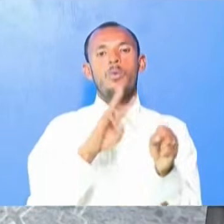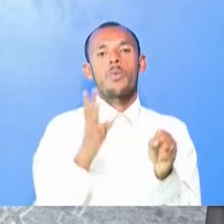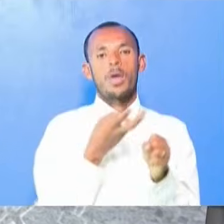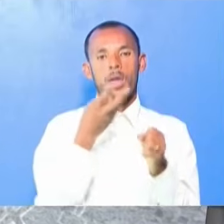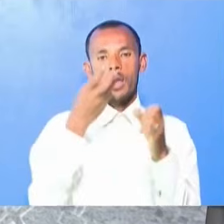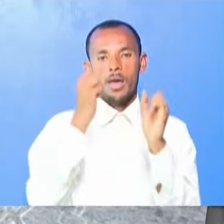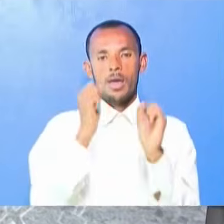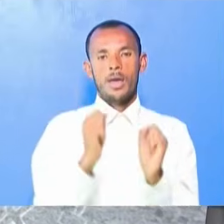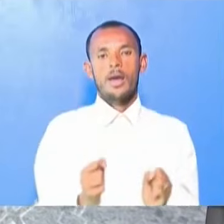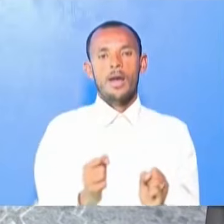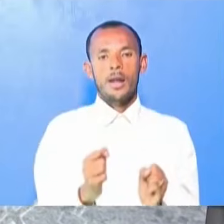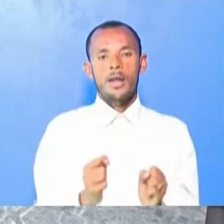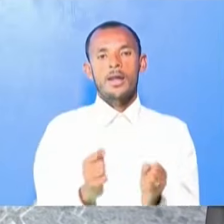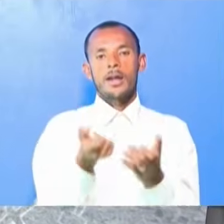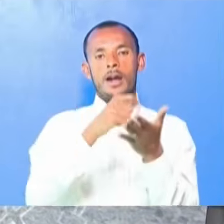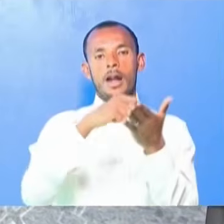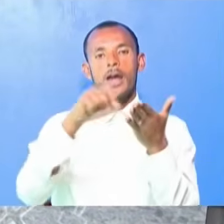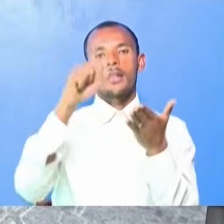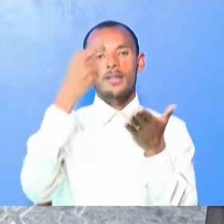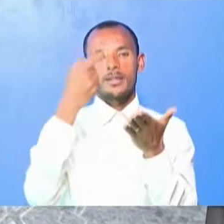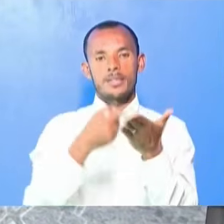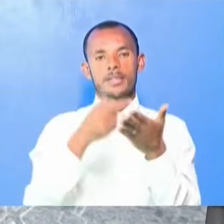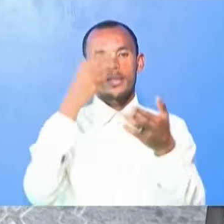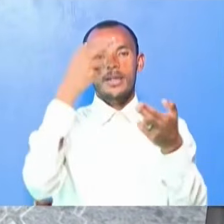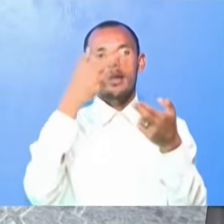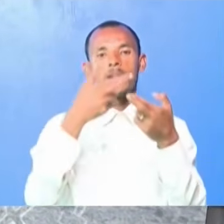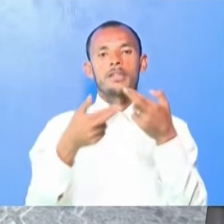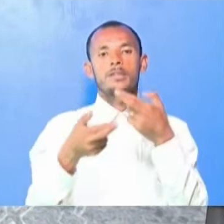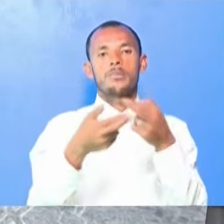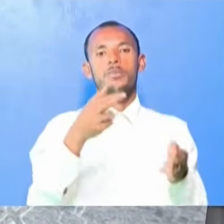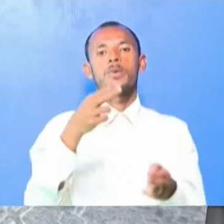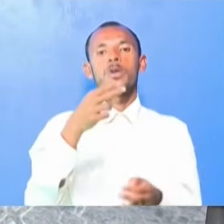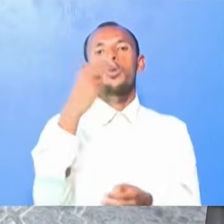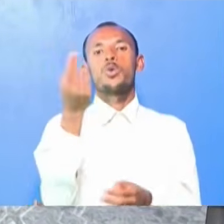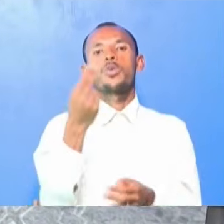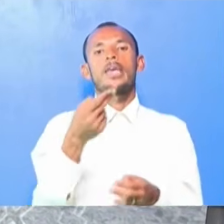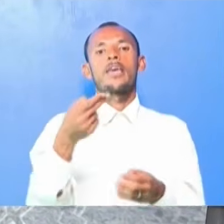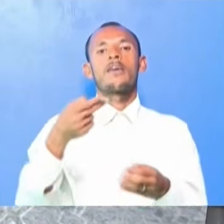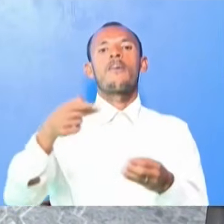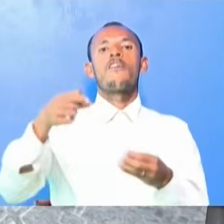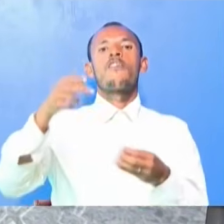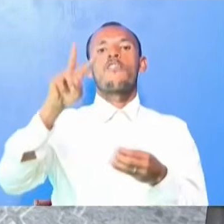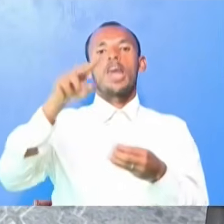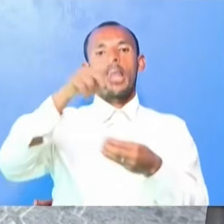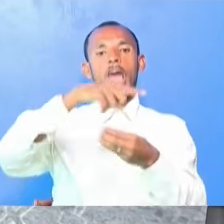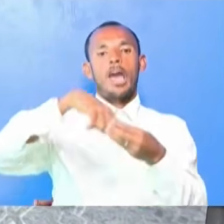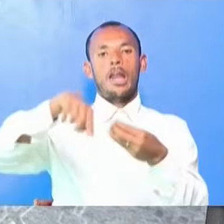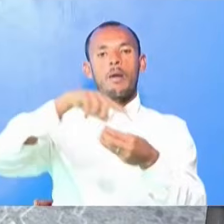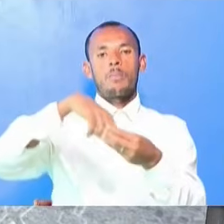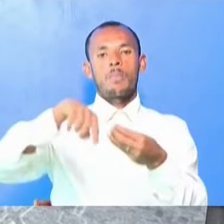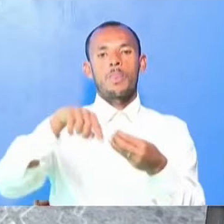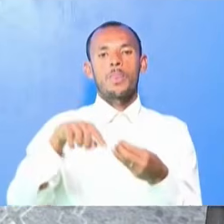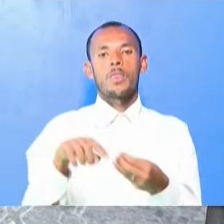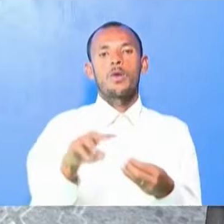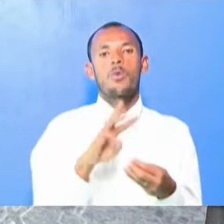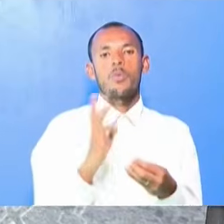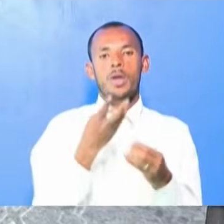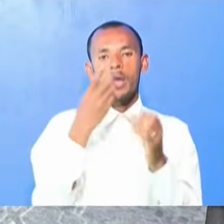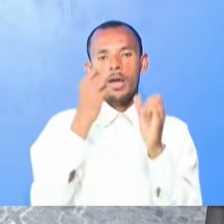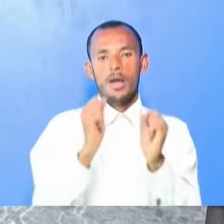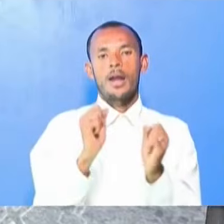can write this relationship using Venn diagram. In Venn diagram, we can write in this